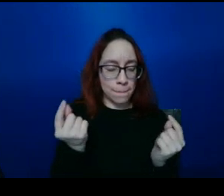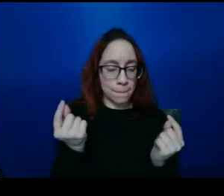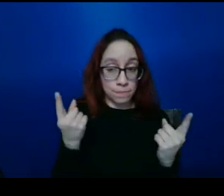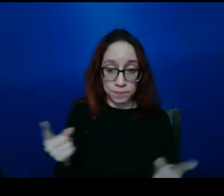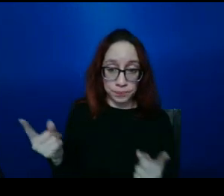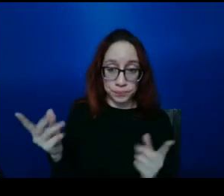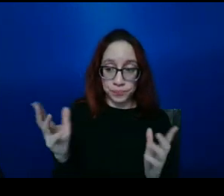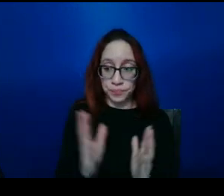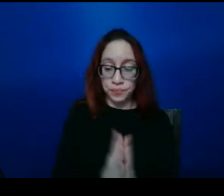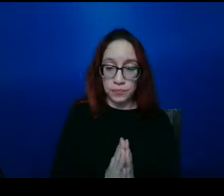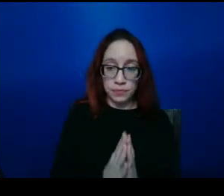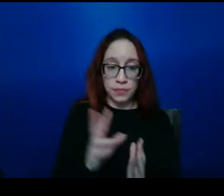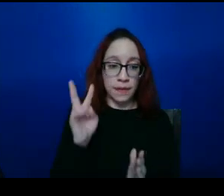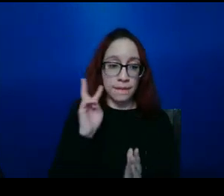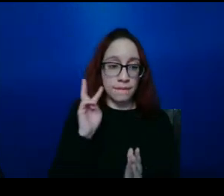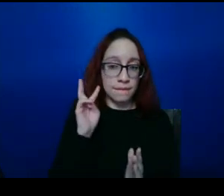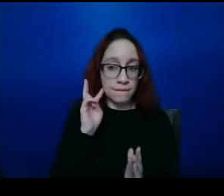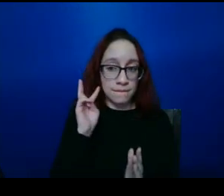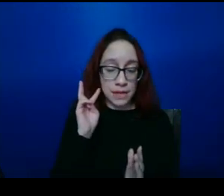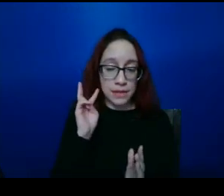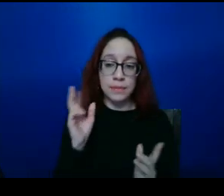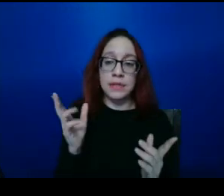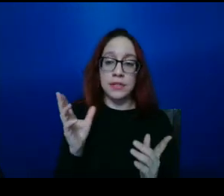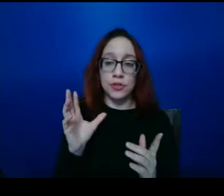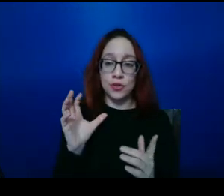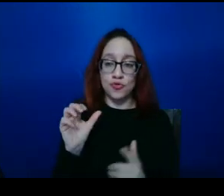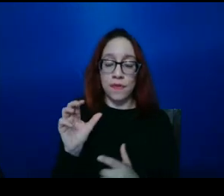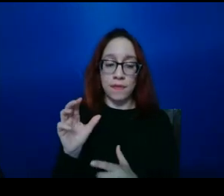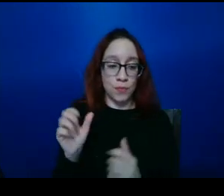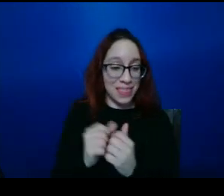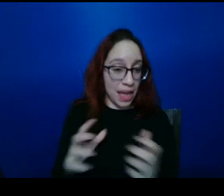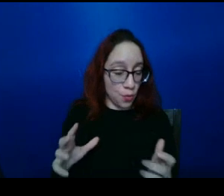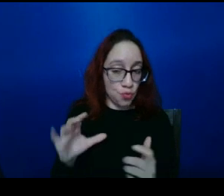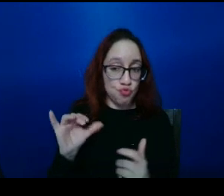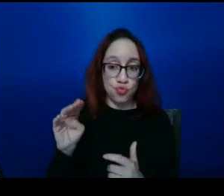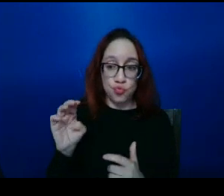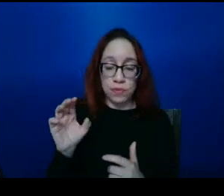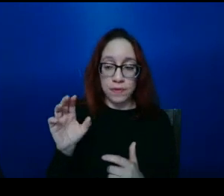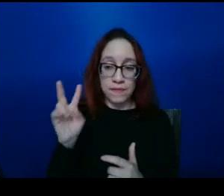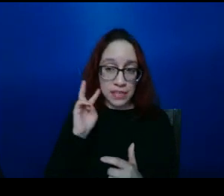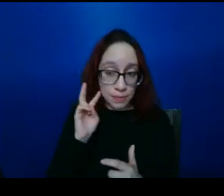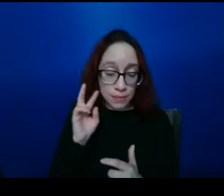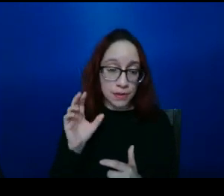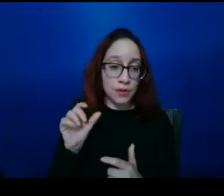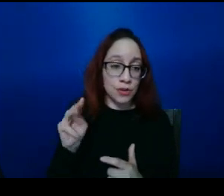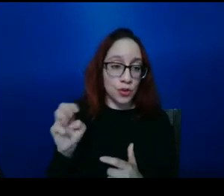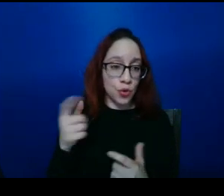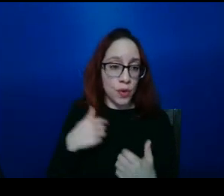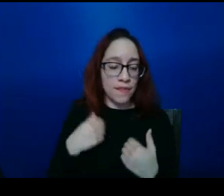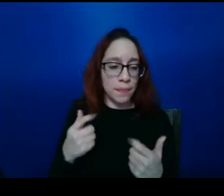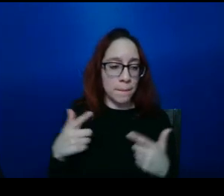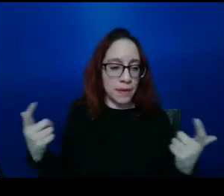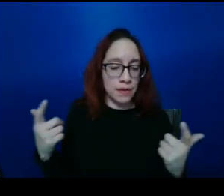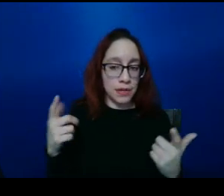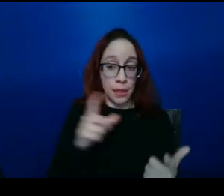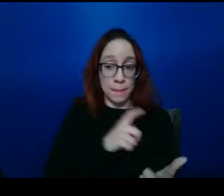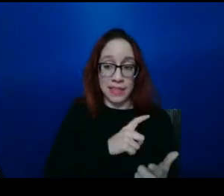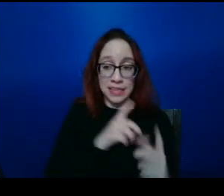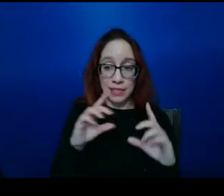a Victims of Crimes Act grant. And right now, we currently have one victim advocate at the police